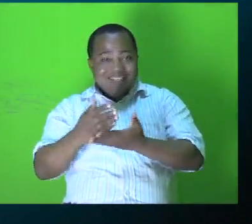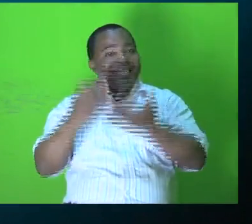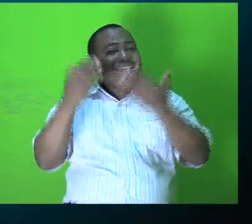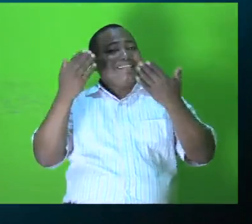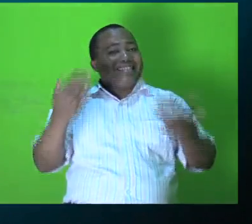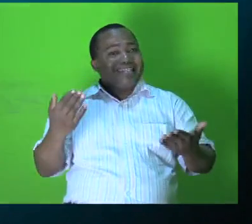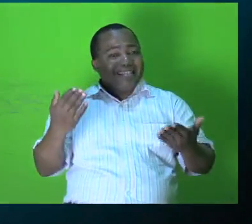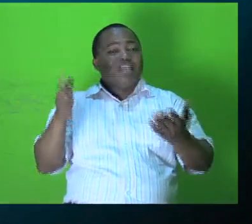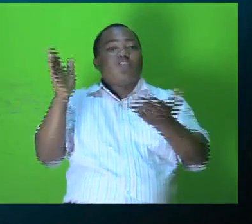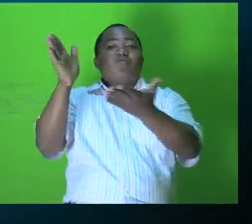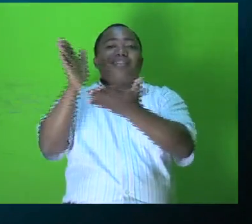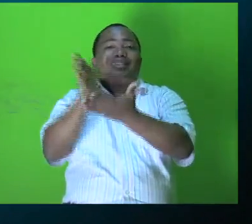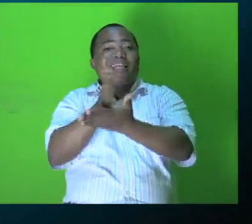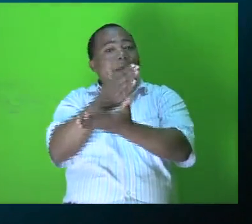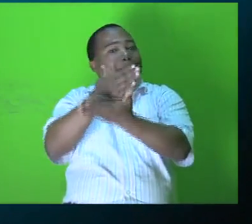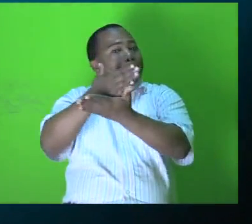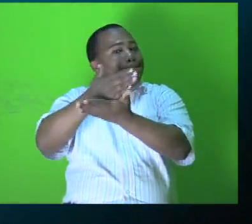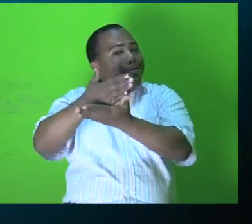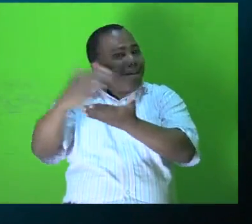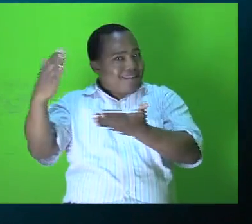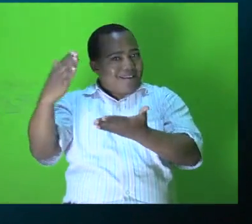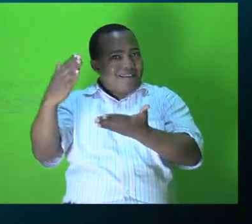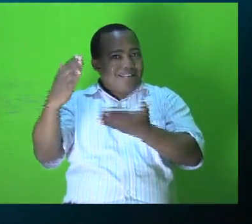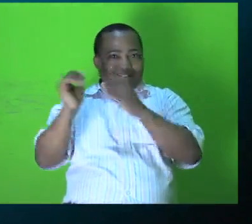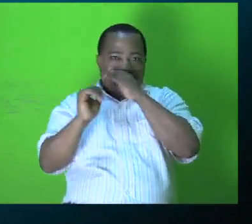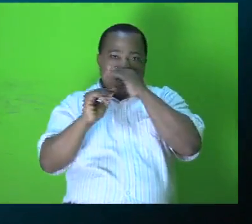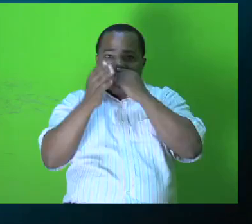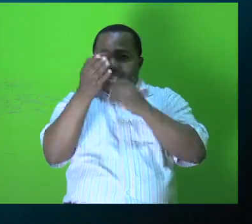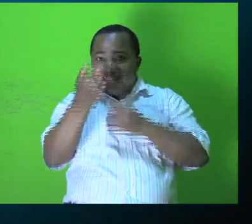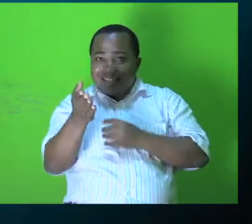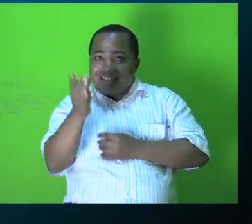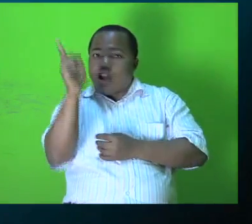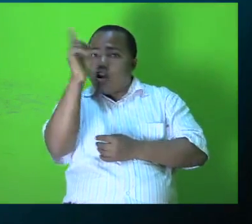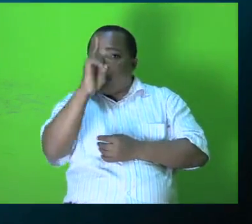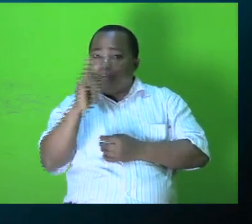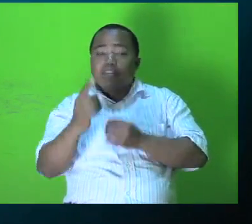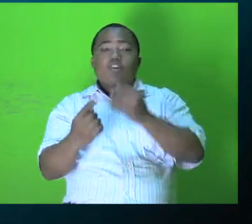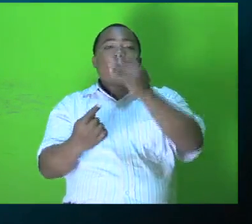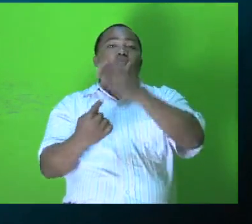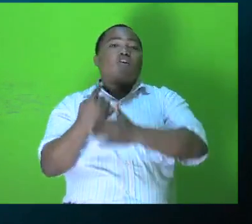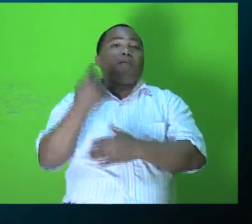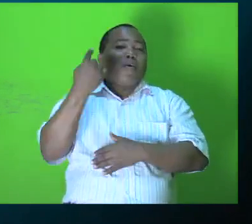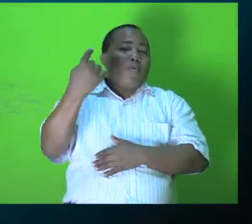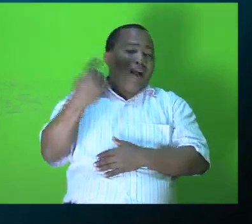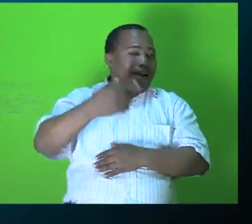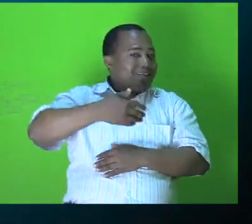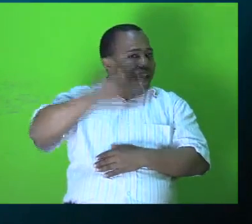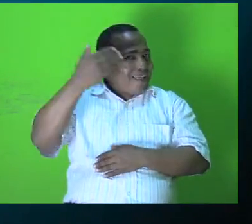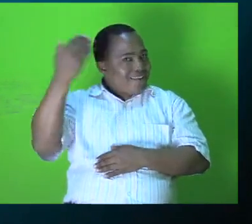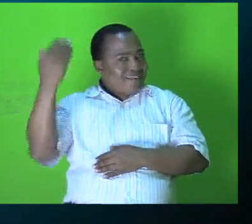to separate the chromatids from one another.